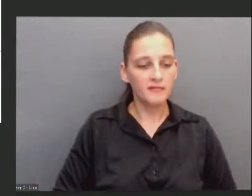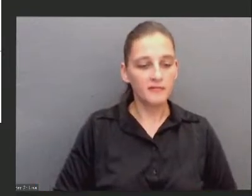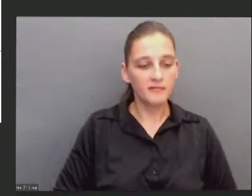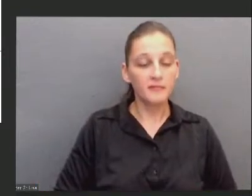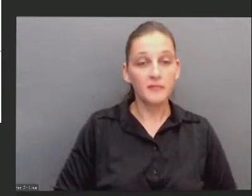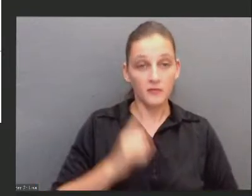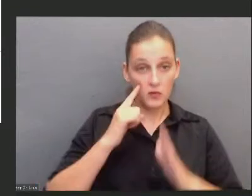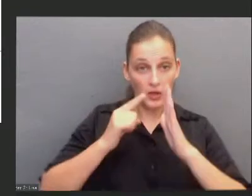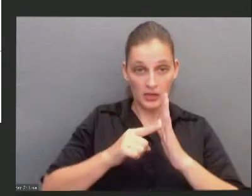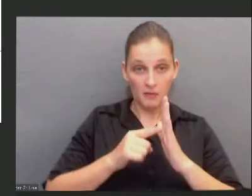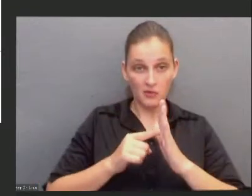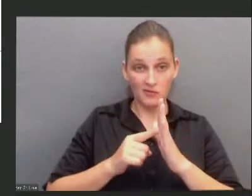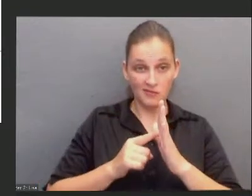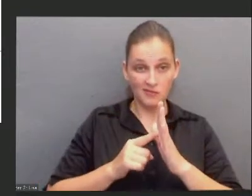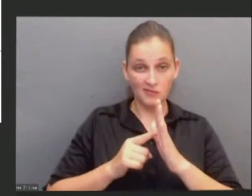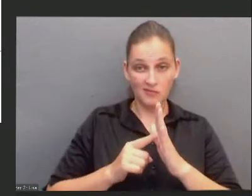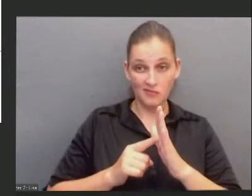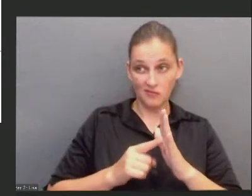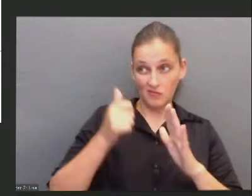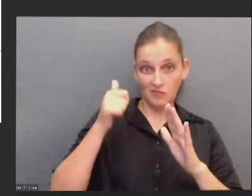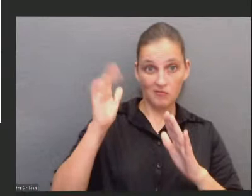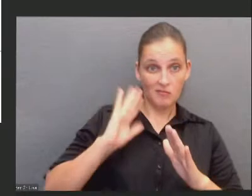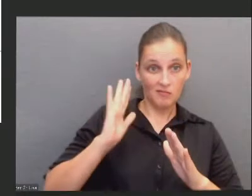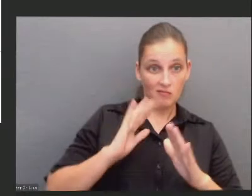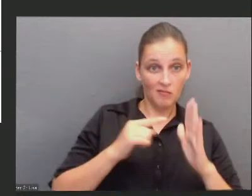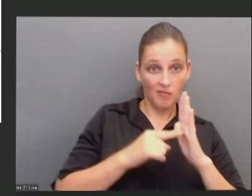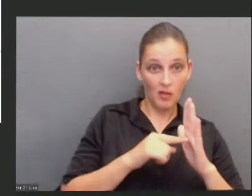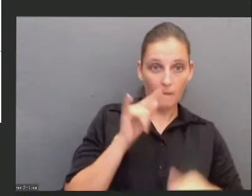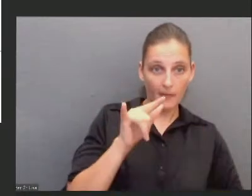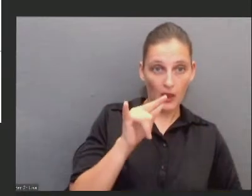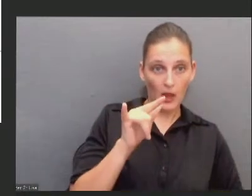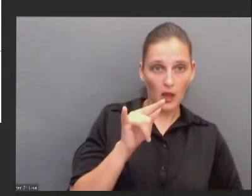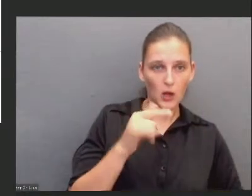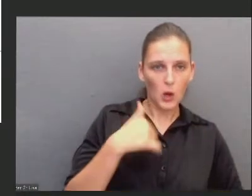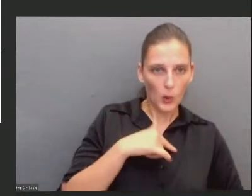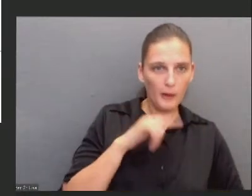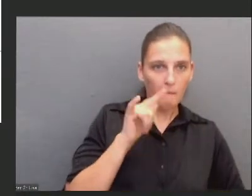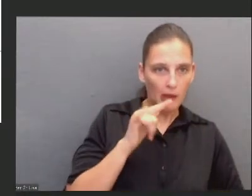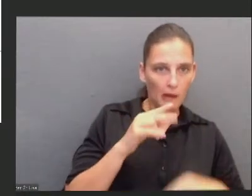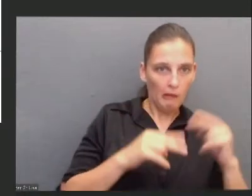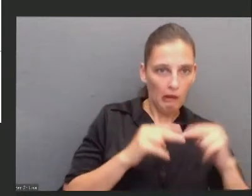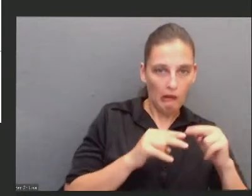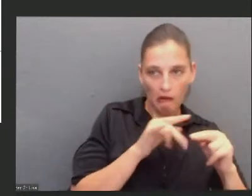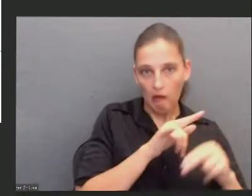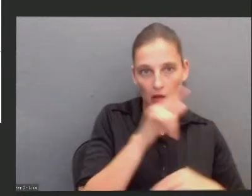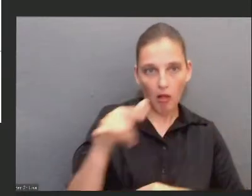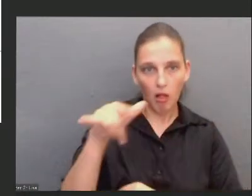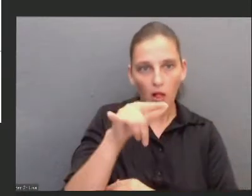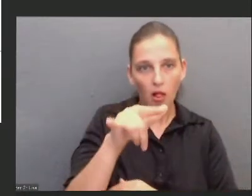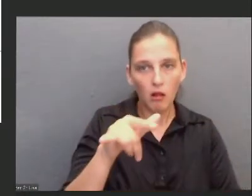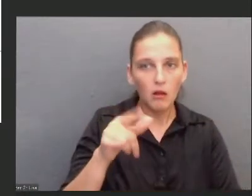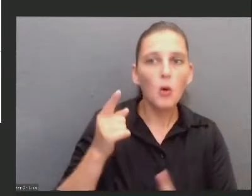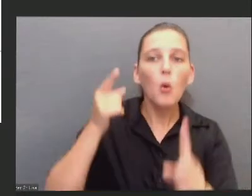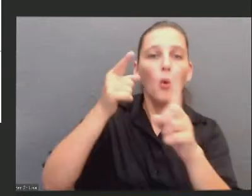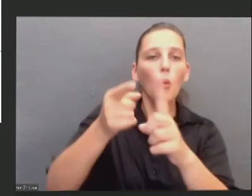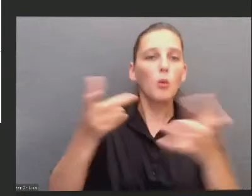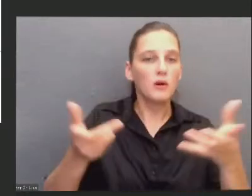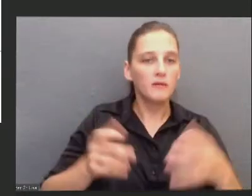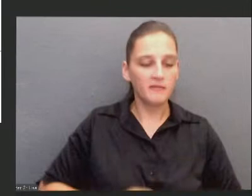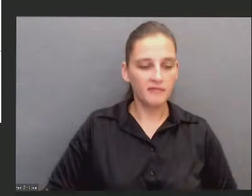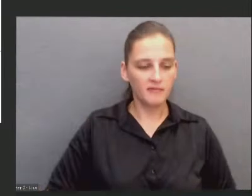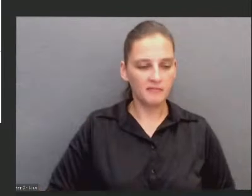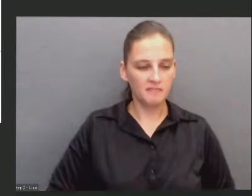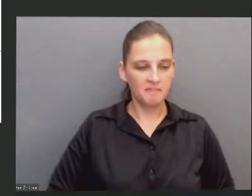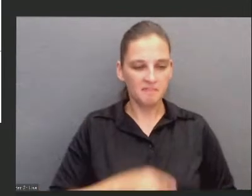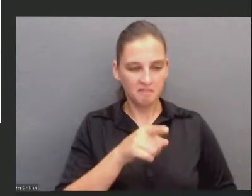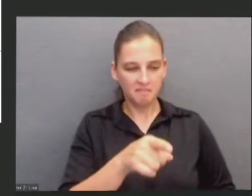metaphor, what's our destination that we're flying to in this plane? So these are 4 cross-cutting outcome statements that